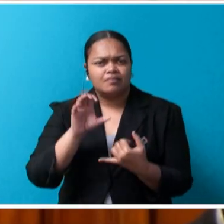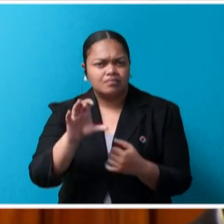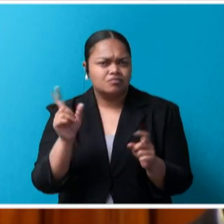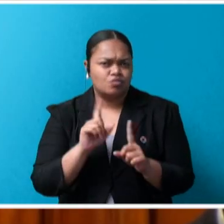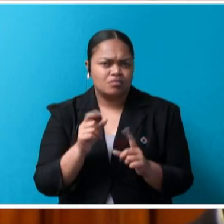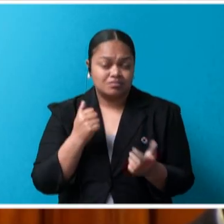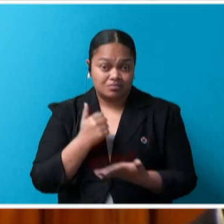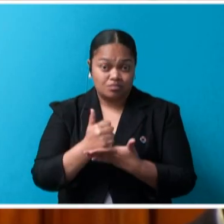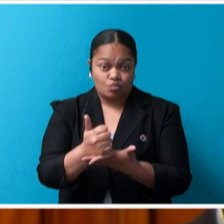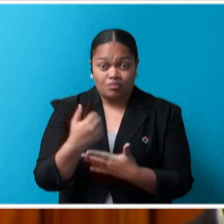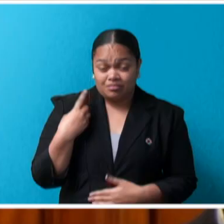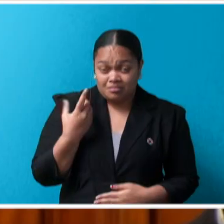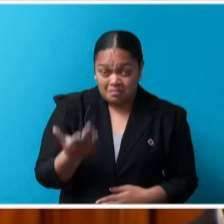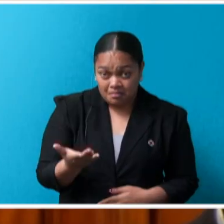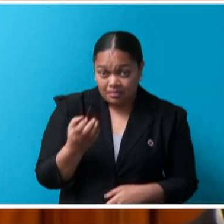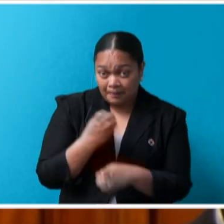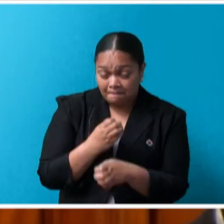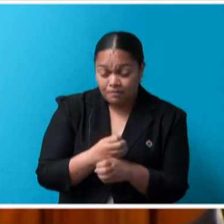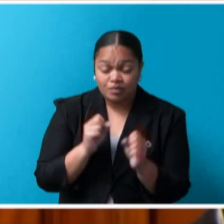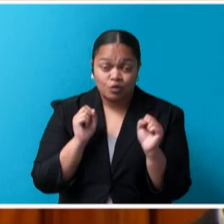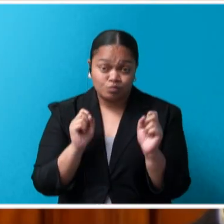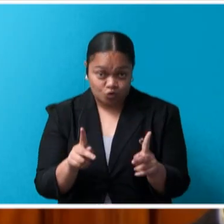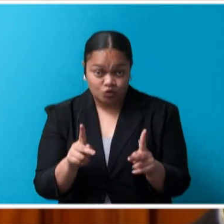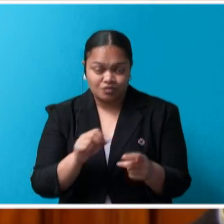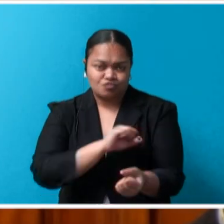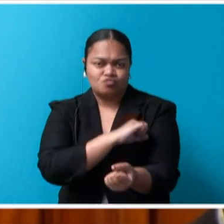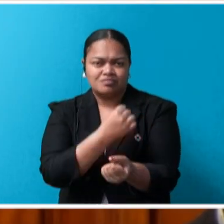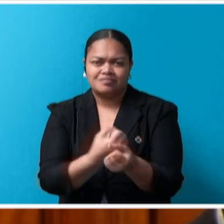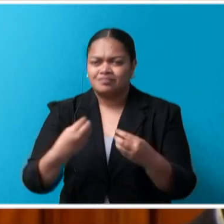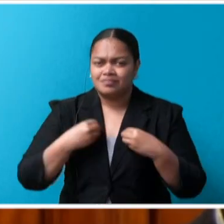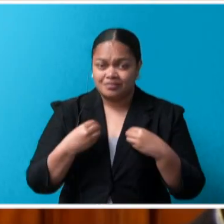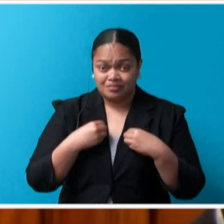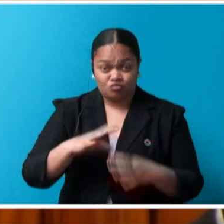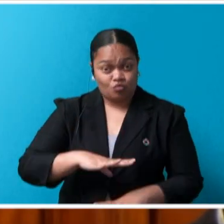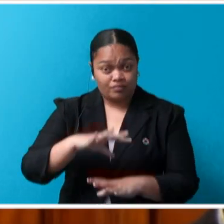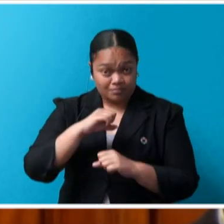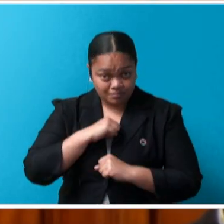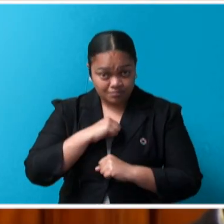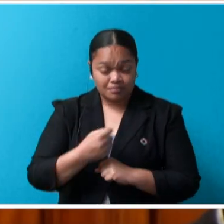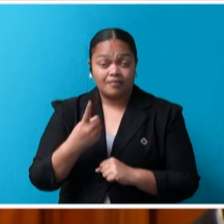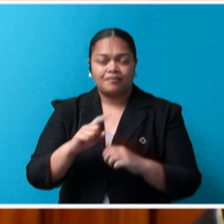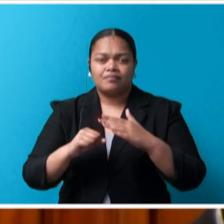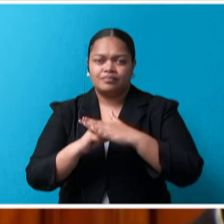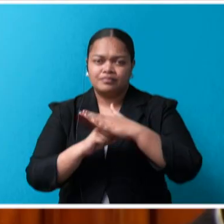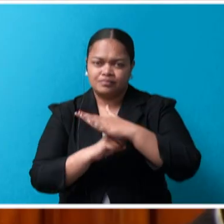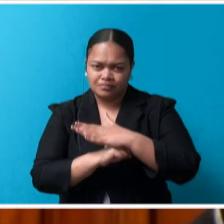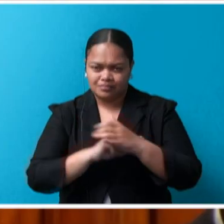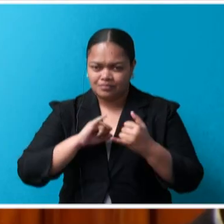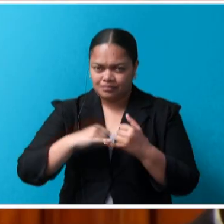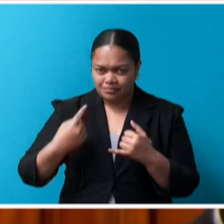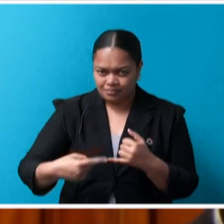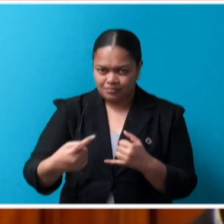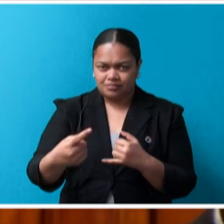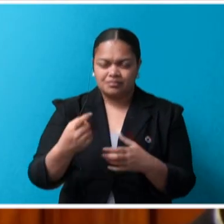demand, creates employment opportunities, strengthens business confidence, and lays the foundation for sustainable